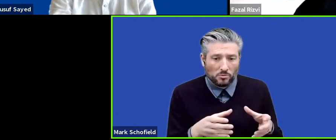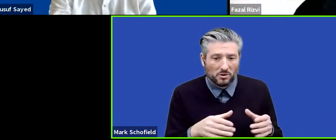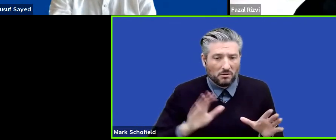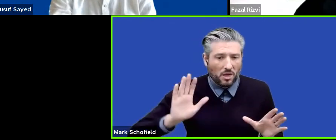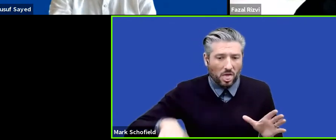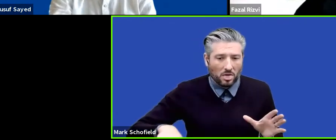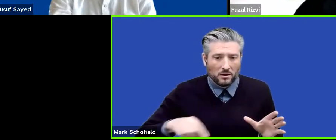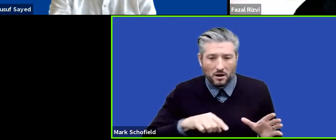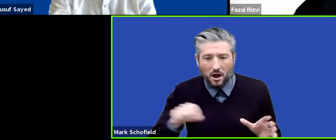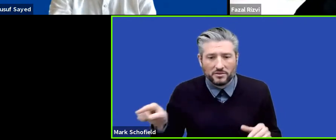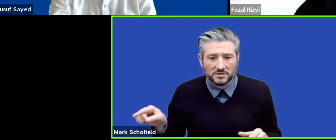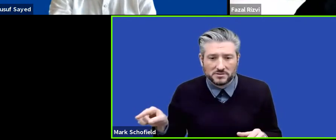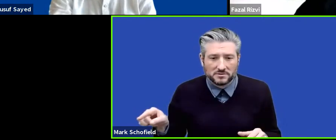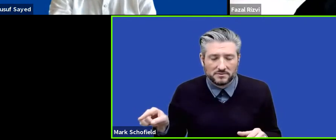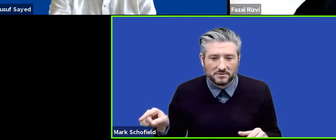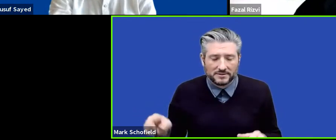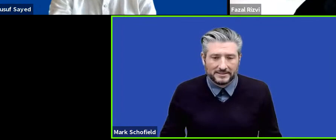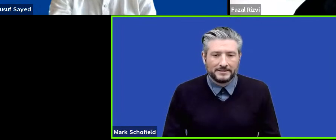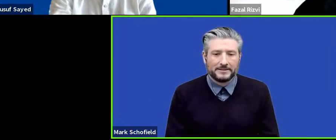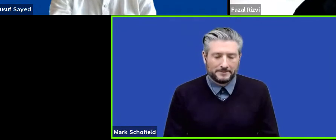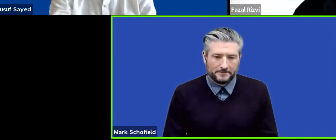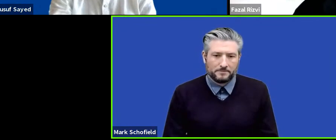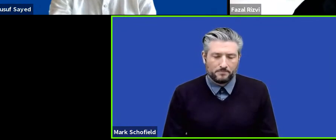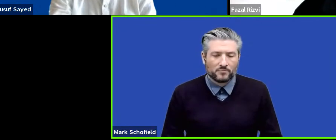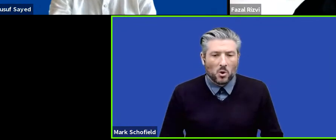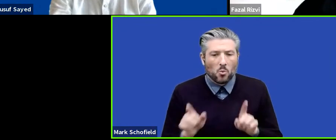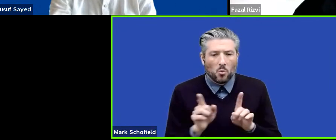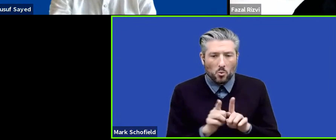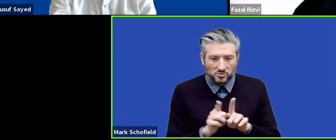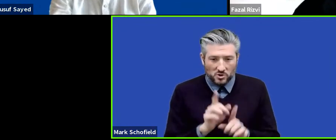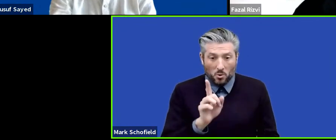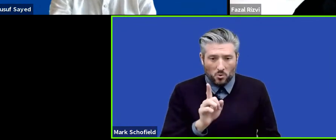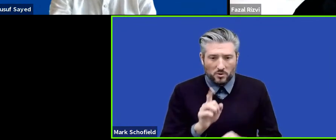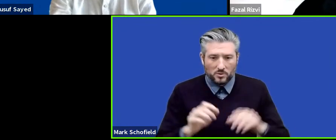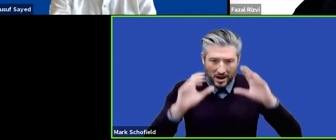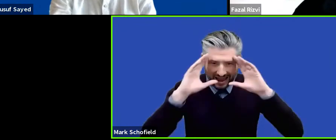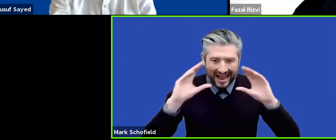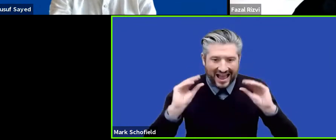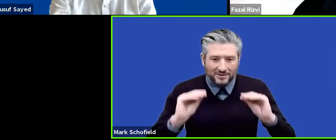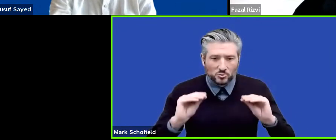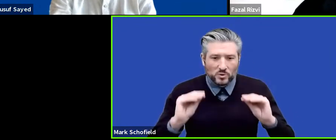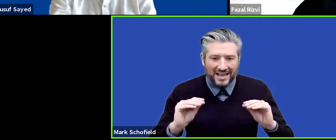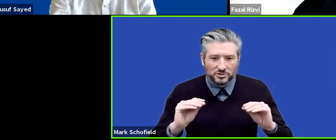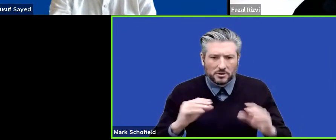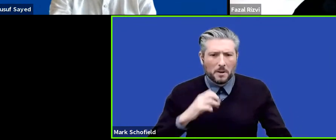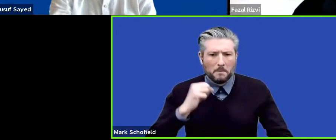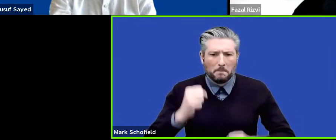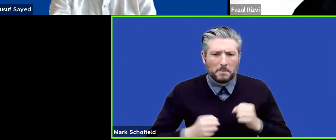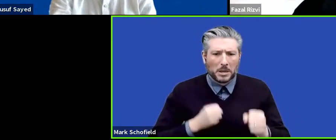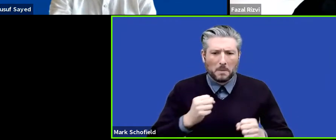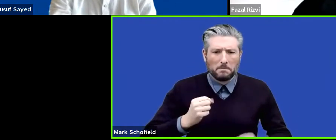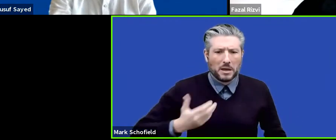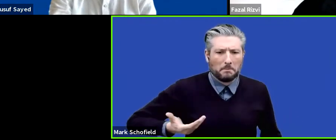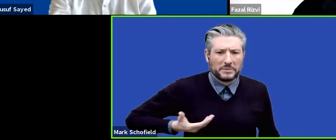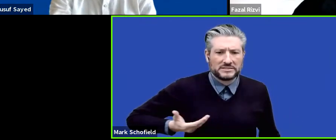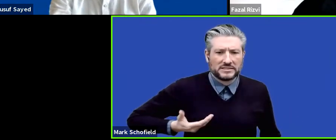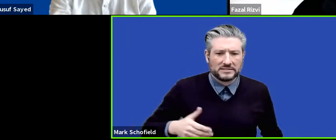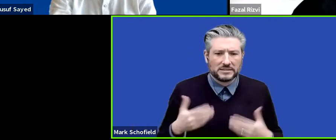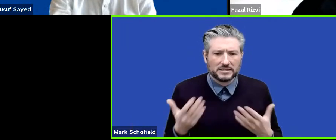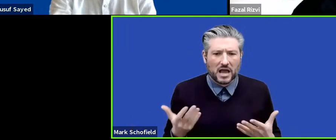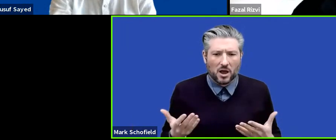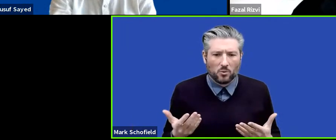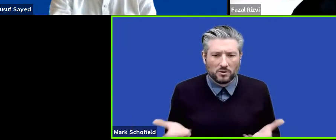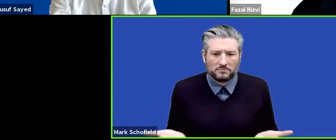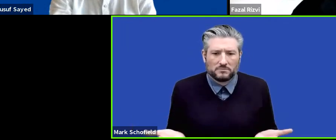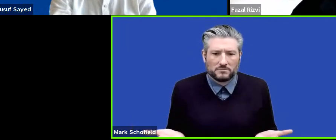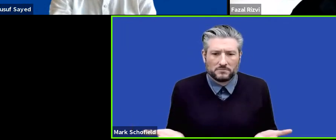Commercialization of education has shown also to be inadequate. Indeed, public schools were the ones who were quite